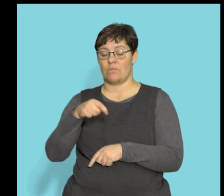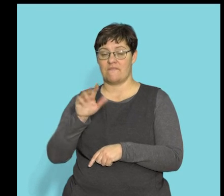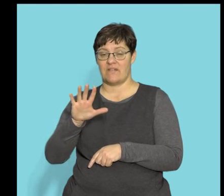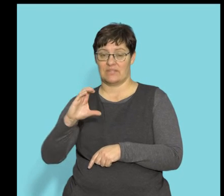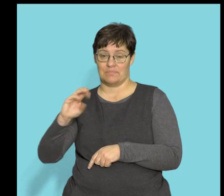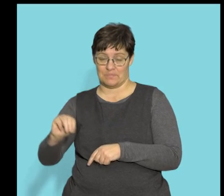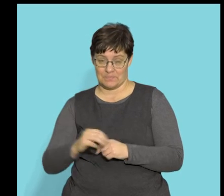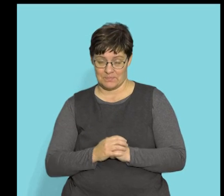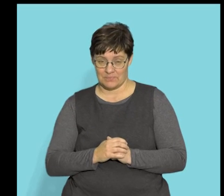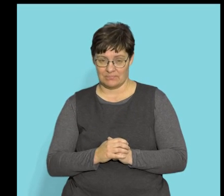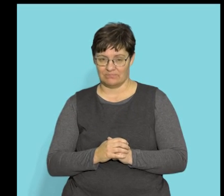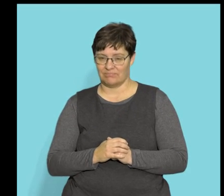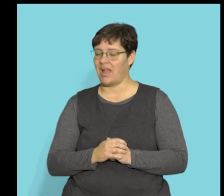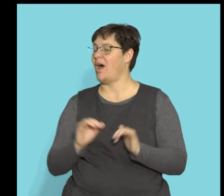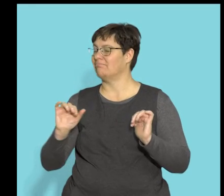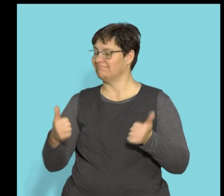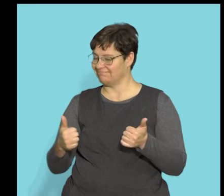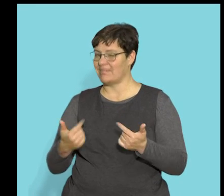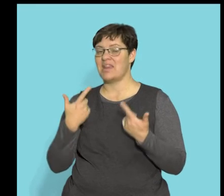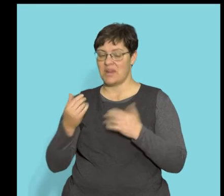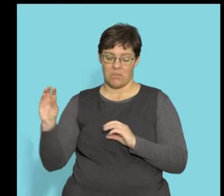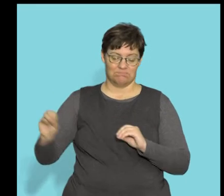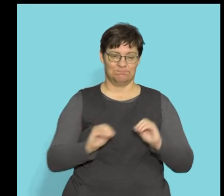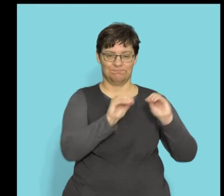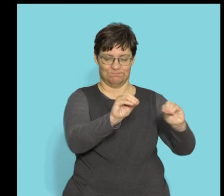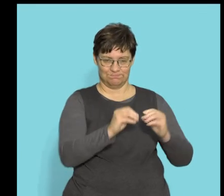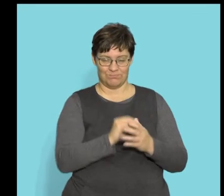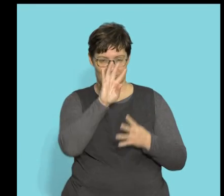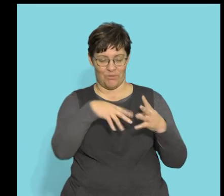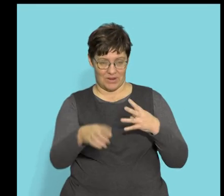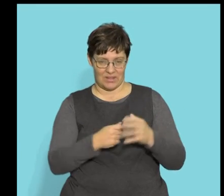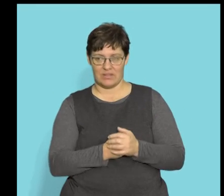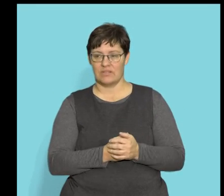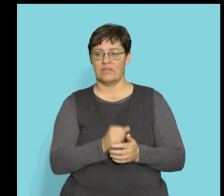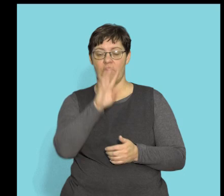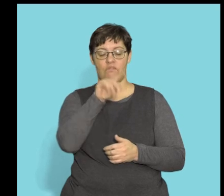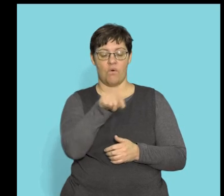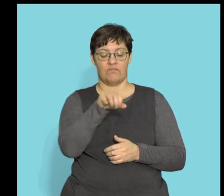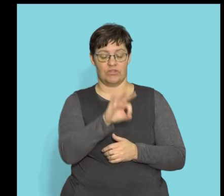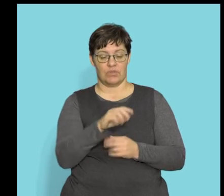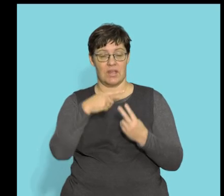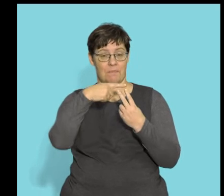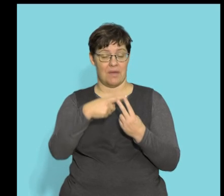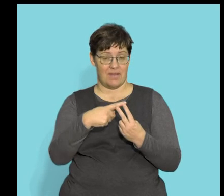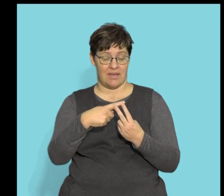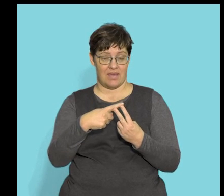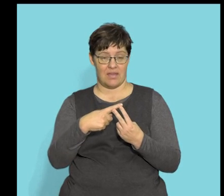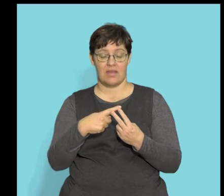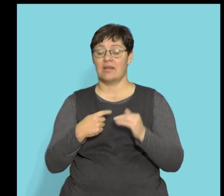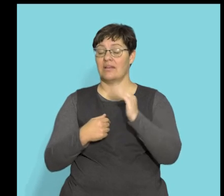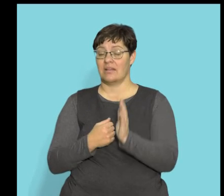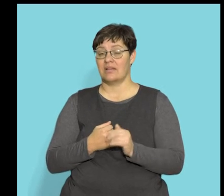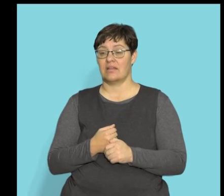8,5 centimeters. This is good news because now I can actually substitute into my formula. So it's going to be 4/3